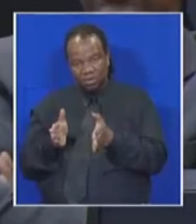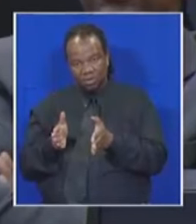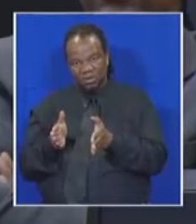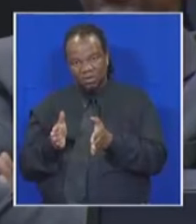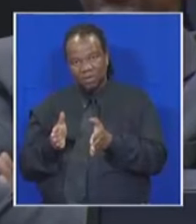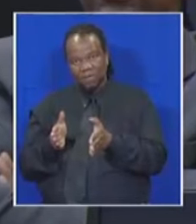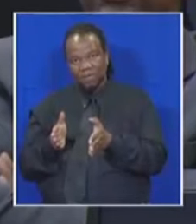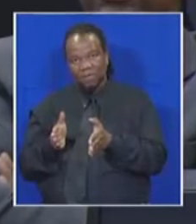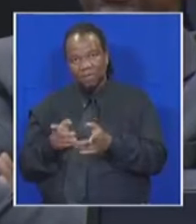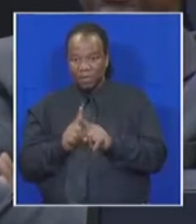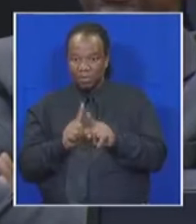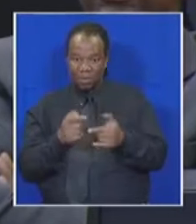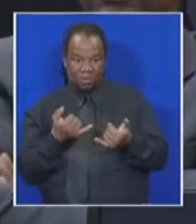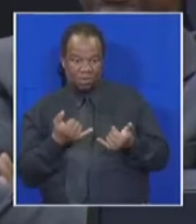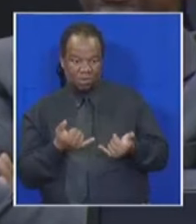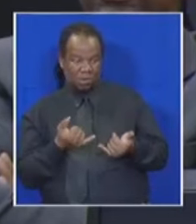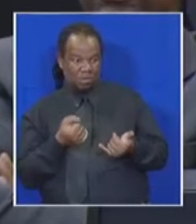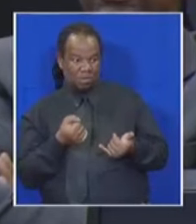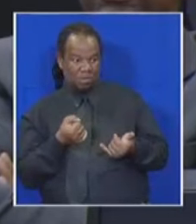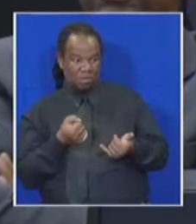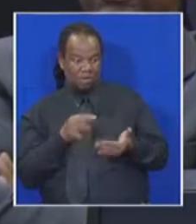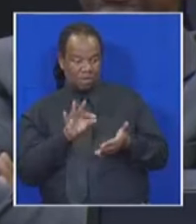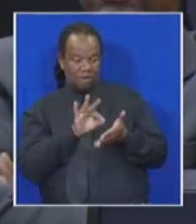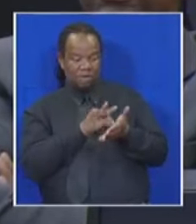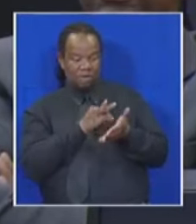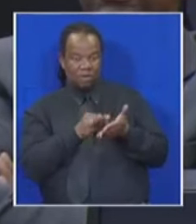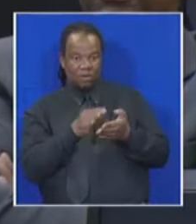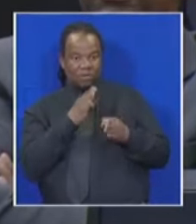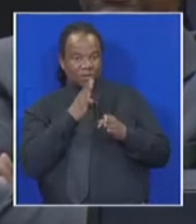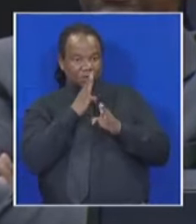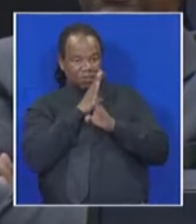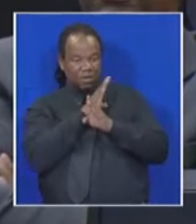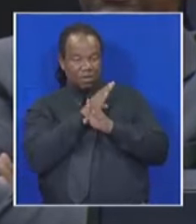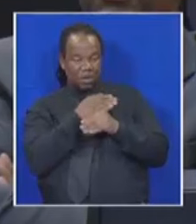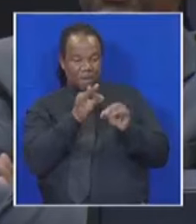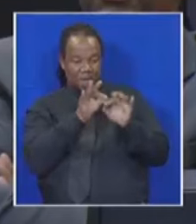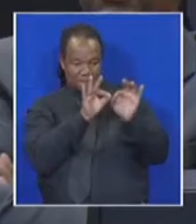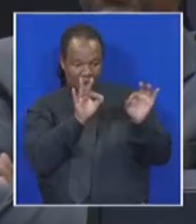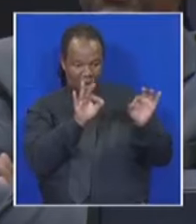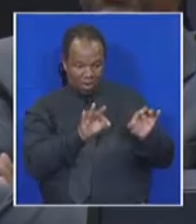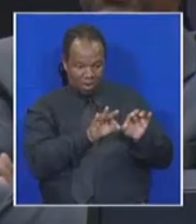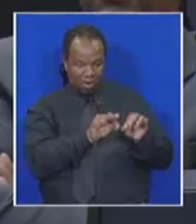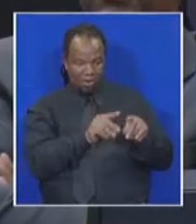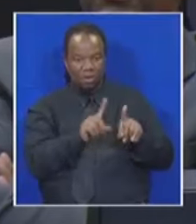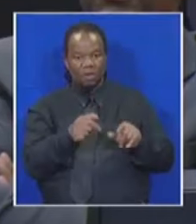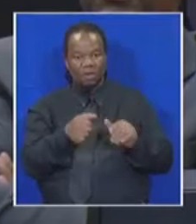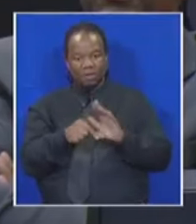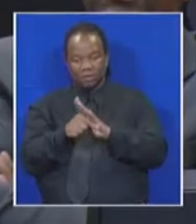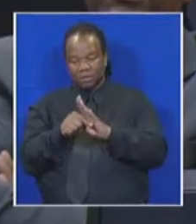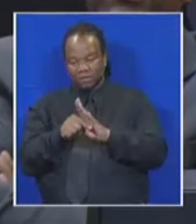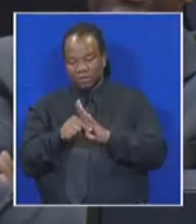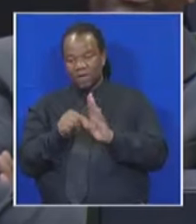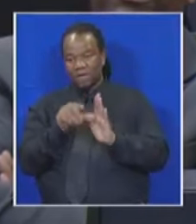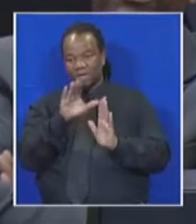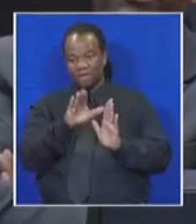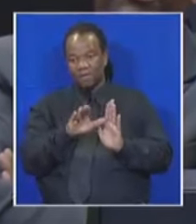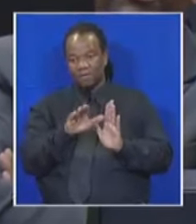respect of voting by a secret ballot would offend against the provision of Section 57 of the